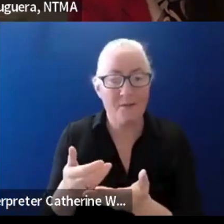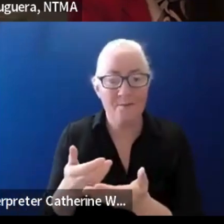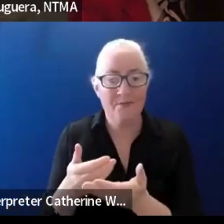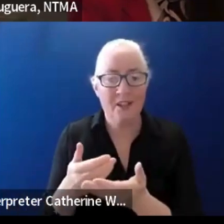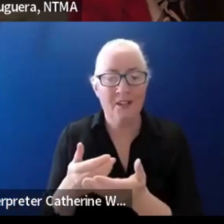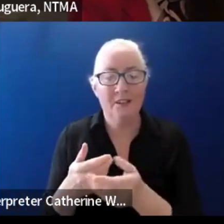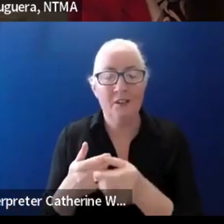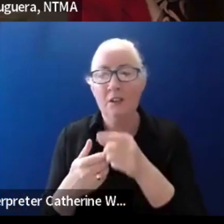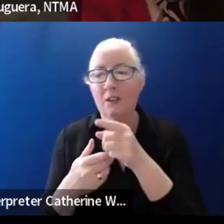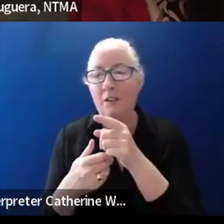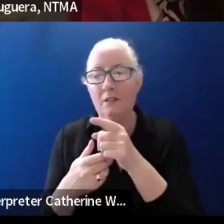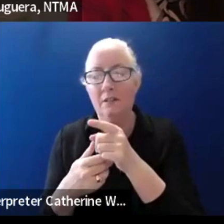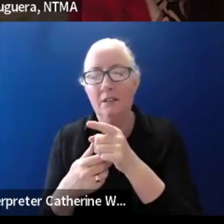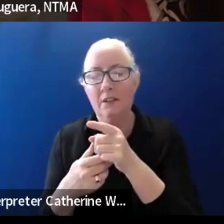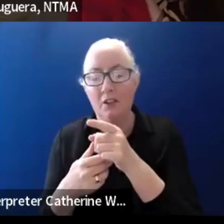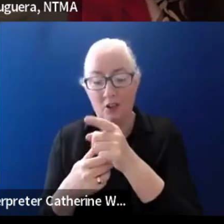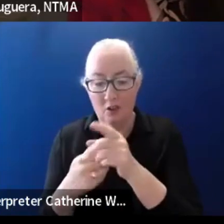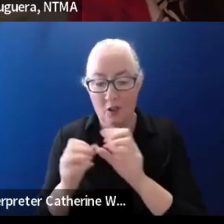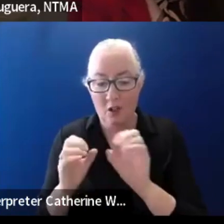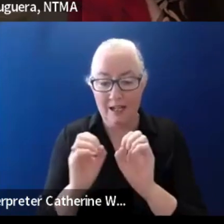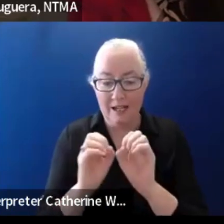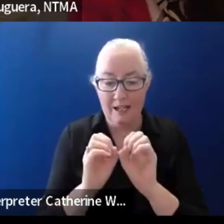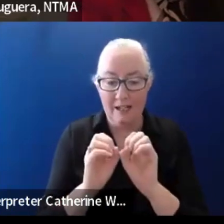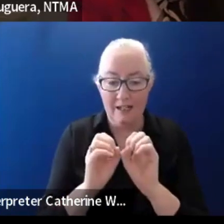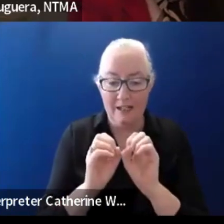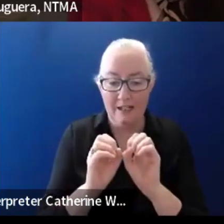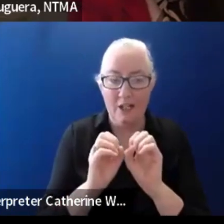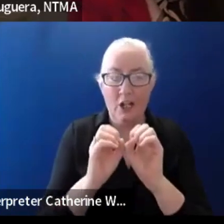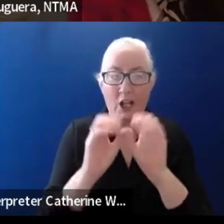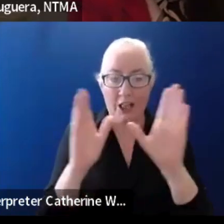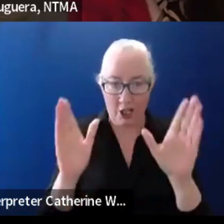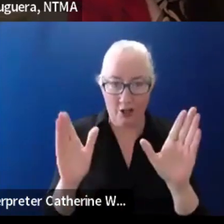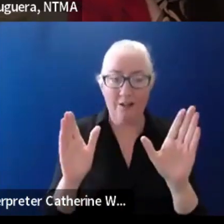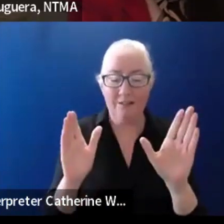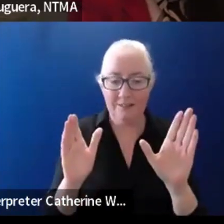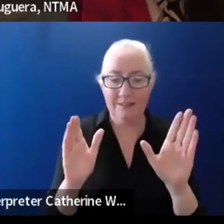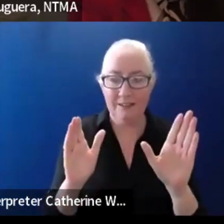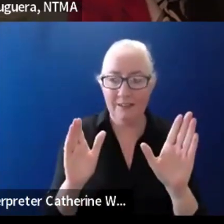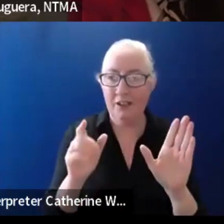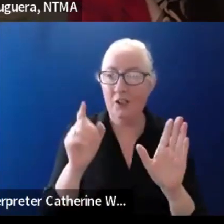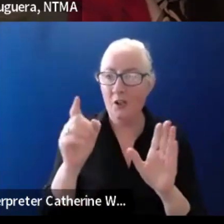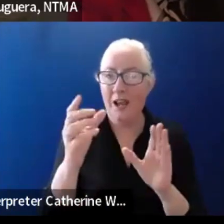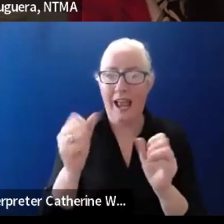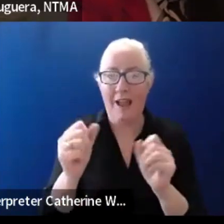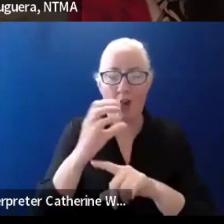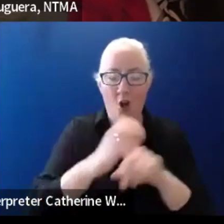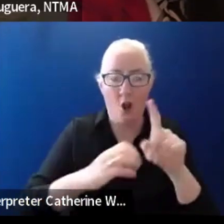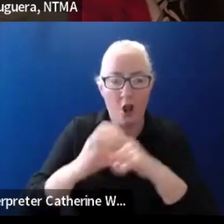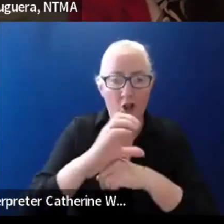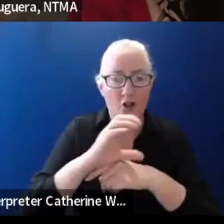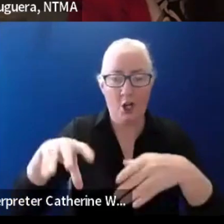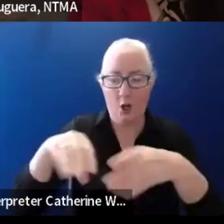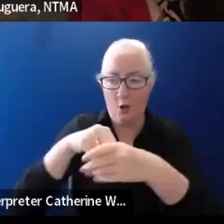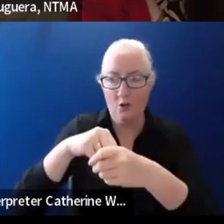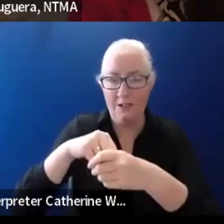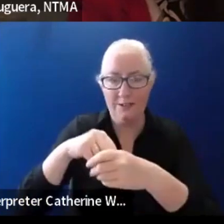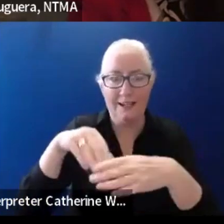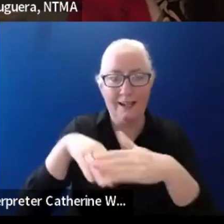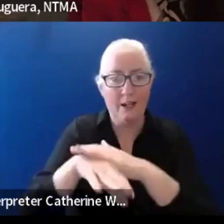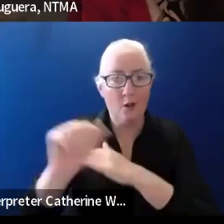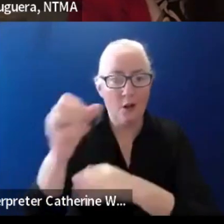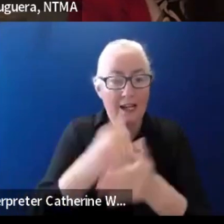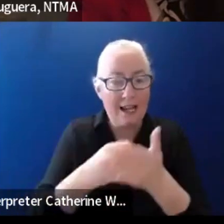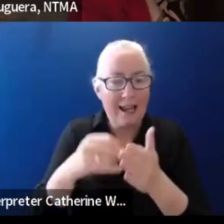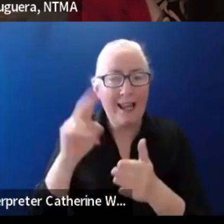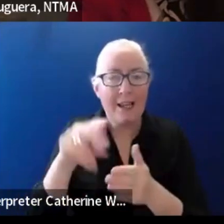doing so, you clearly have broadened the horizons of the firm, and a culture of inclusion has really been developed. Could you talk a little